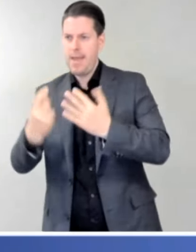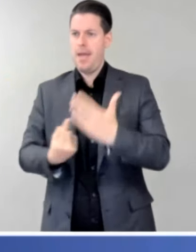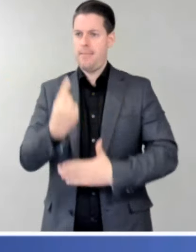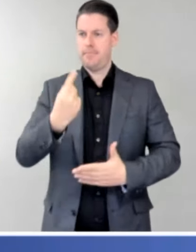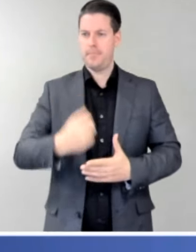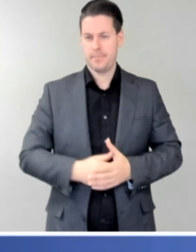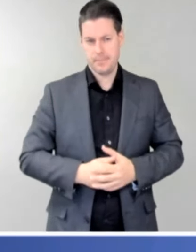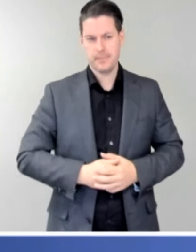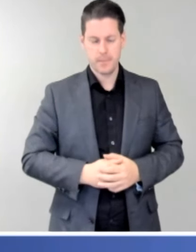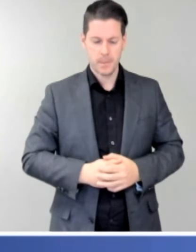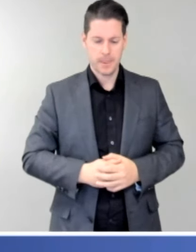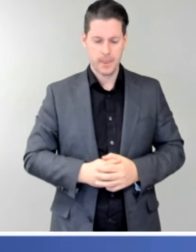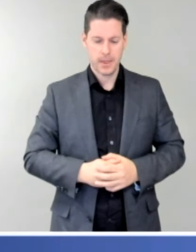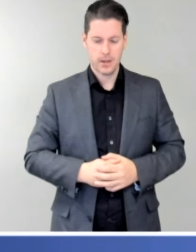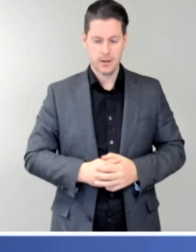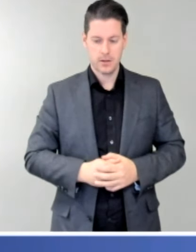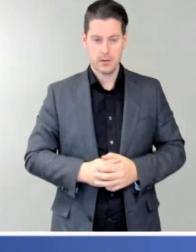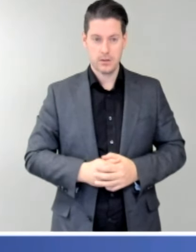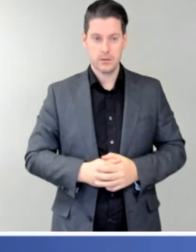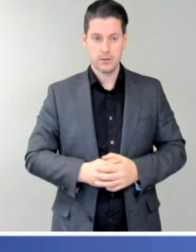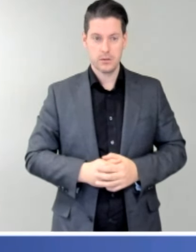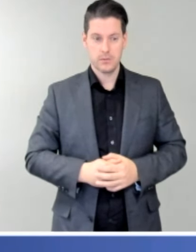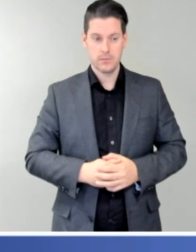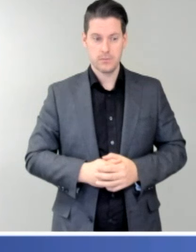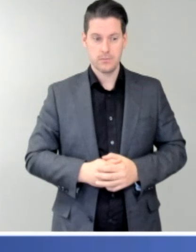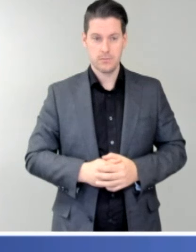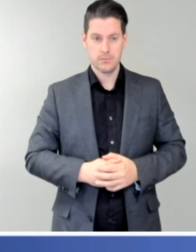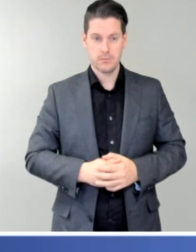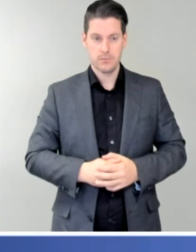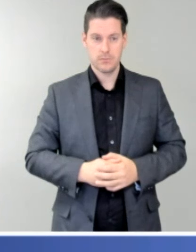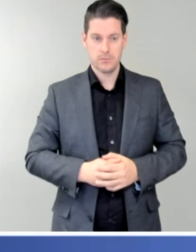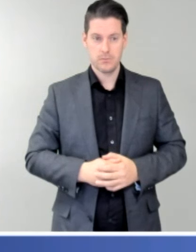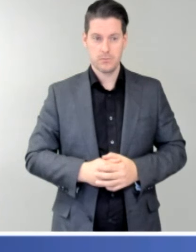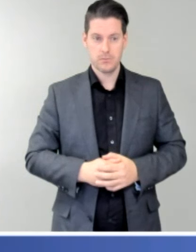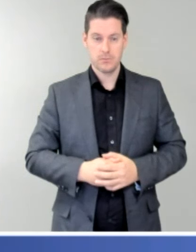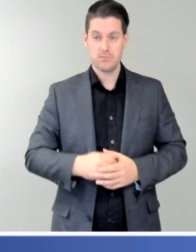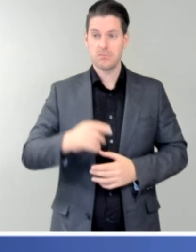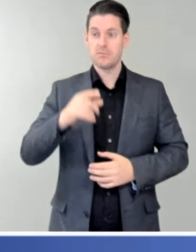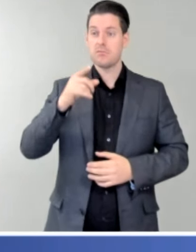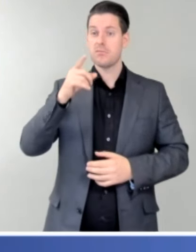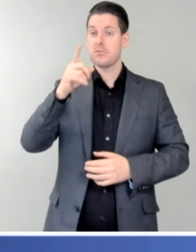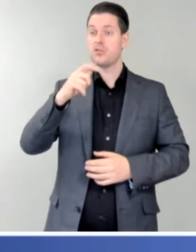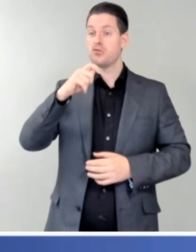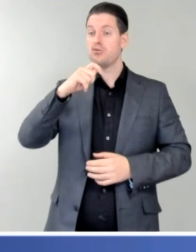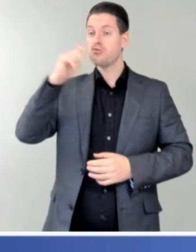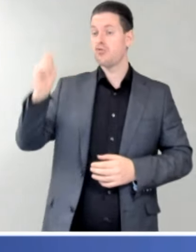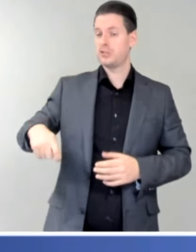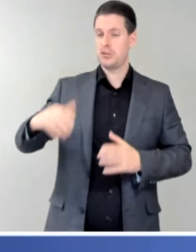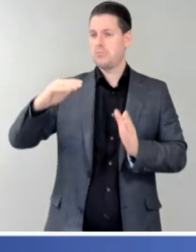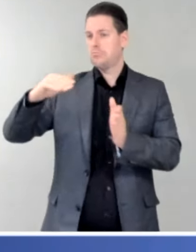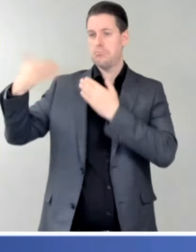So while we are appalled that Russia has withdrawn from the action Australia and the Netherlands initiated in the International Civil